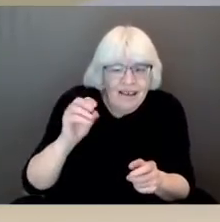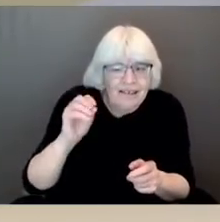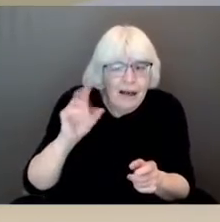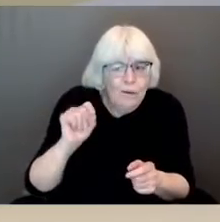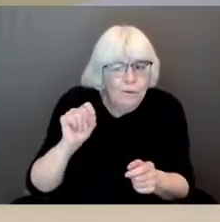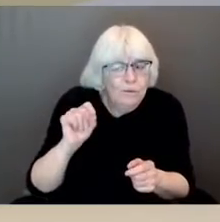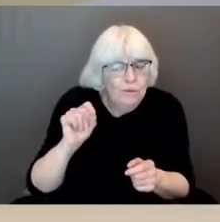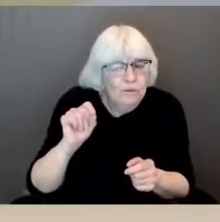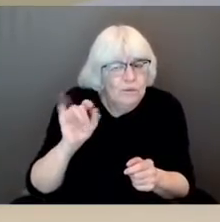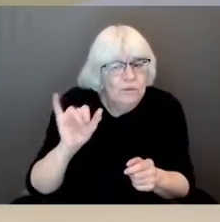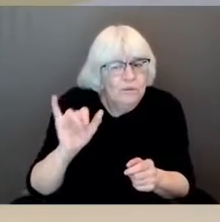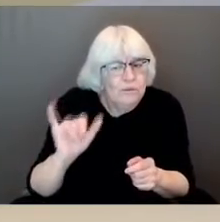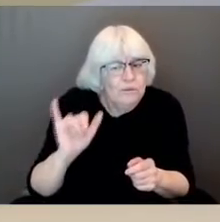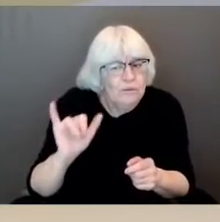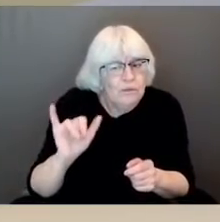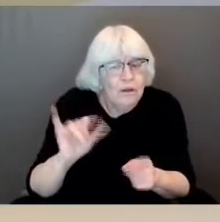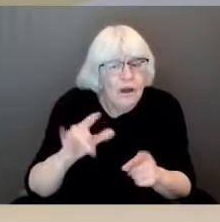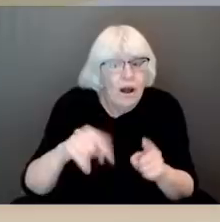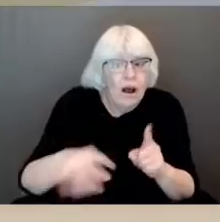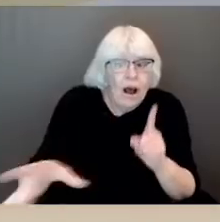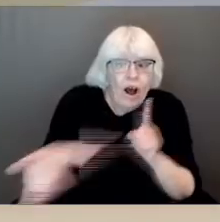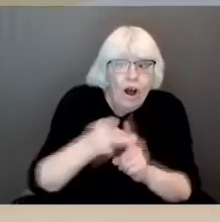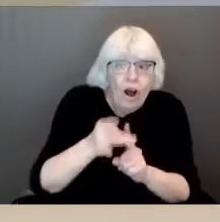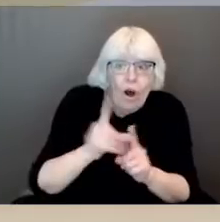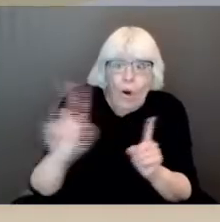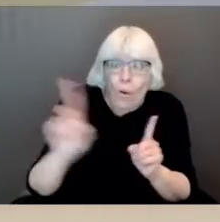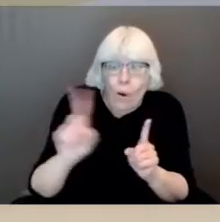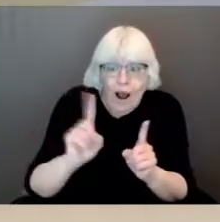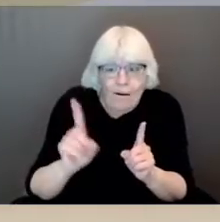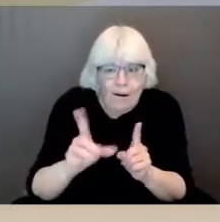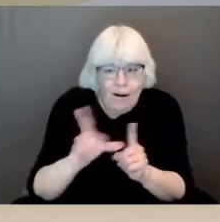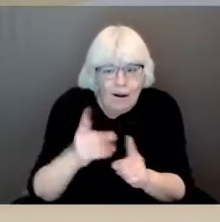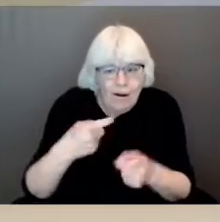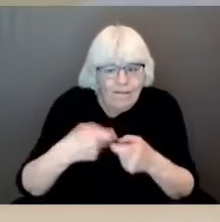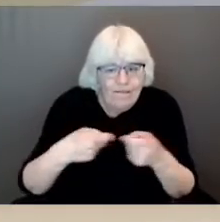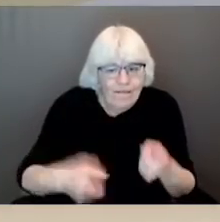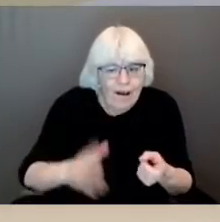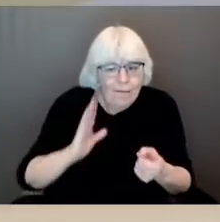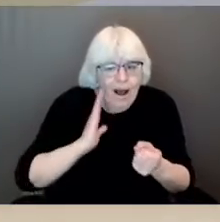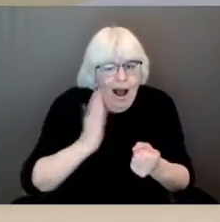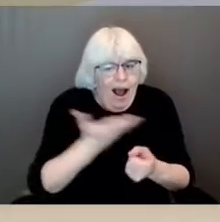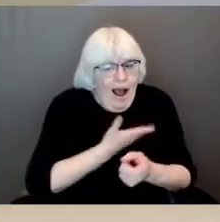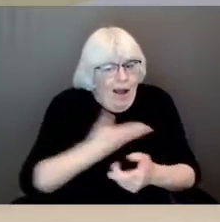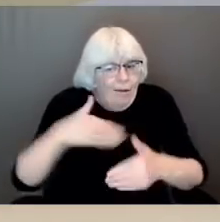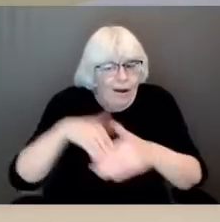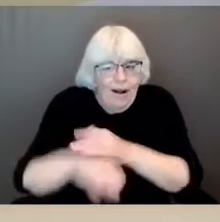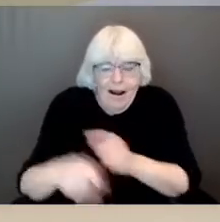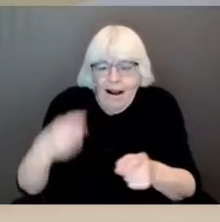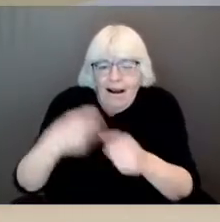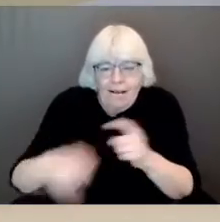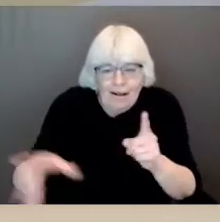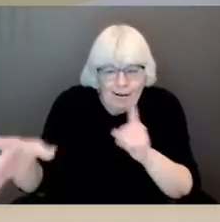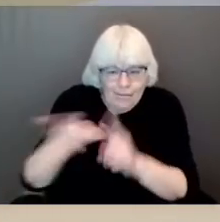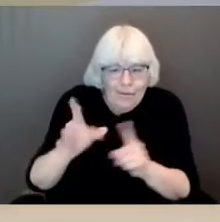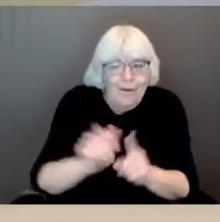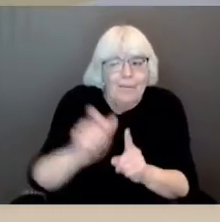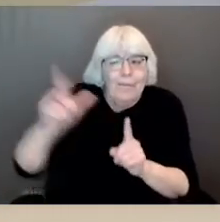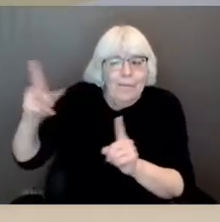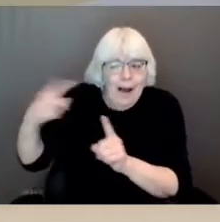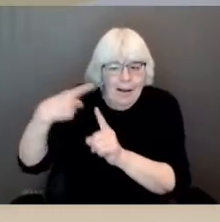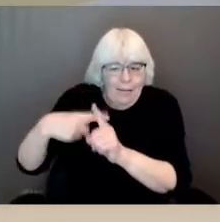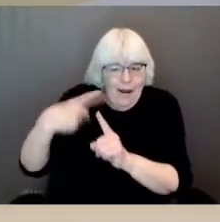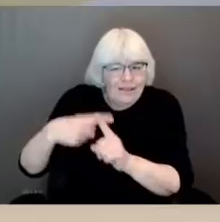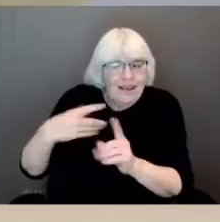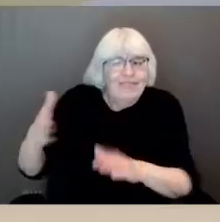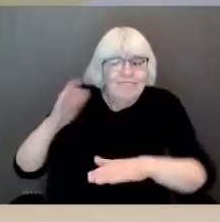picked up at our point of entry and then turned around and went back after we advised them, and